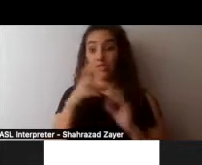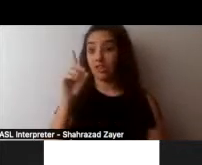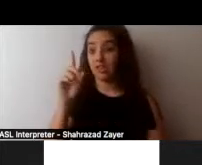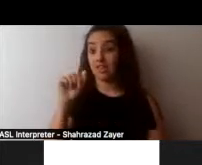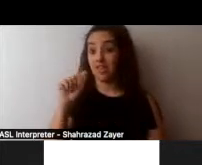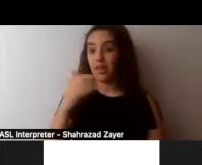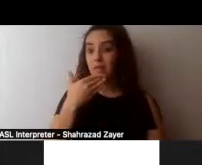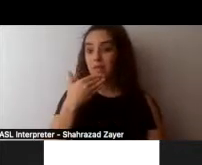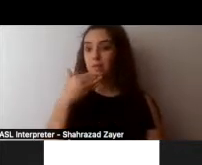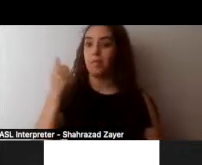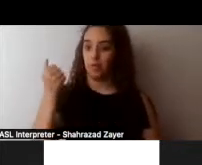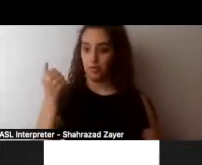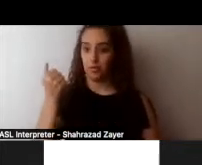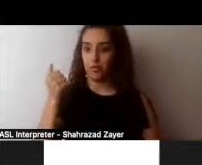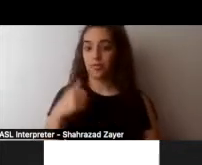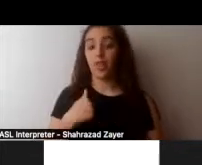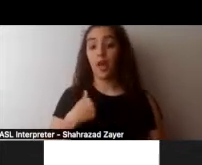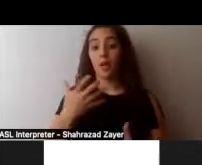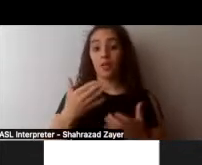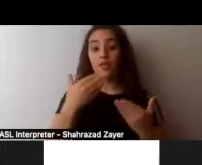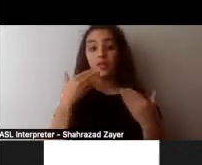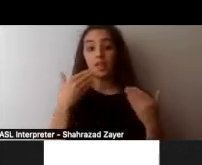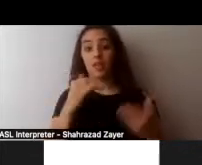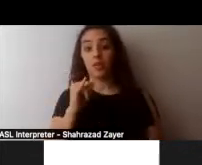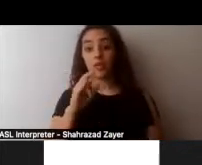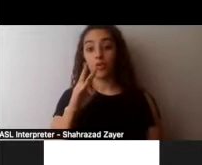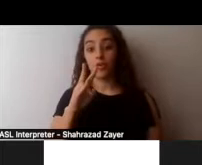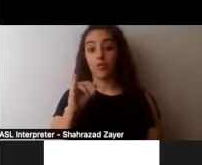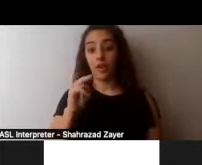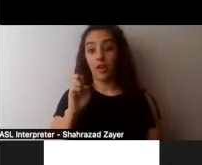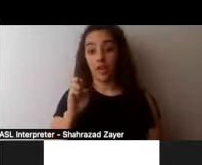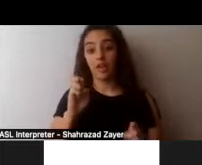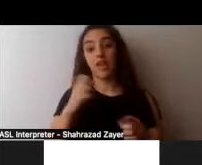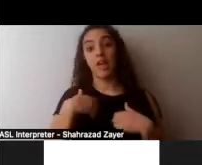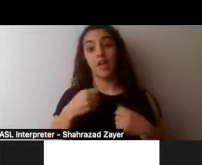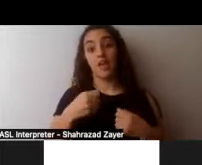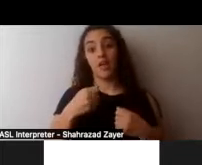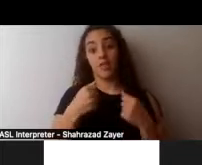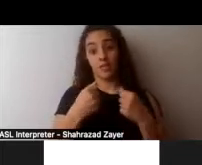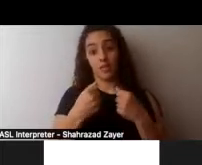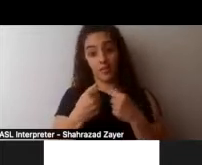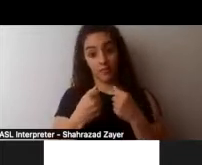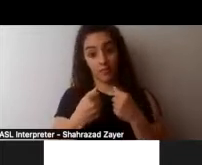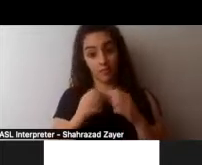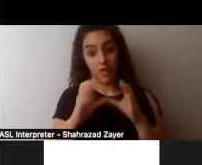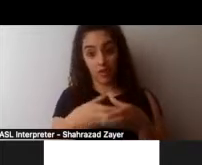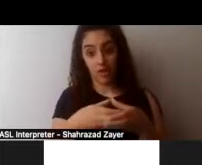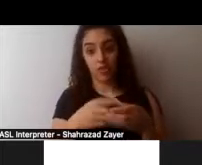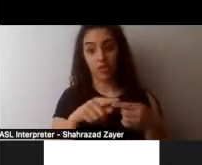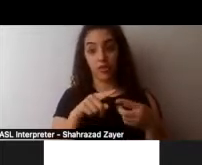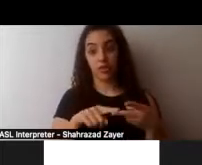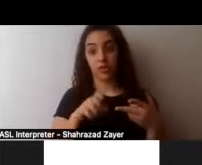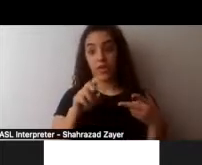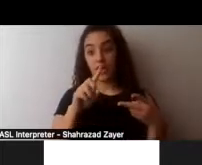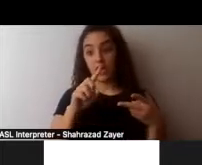I'd like to personally thank the Irvine Health Foundation, Ed Kasich, Linda Zimmer, Ellen